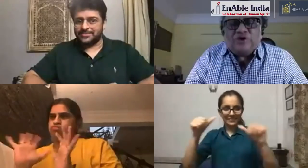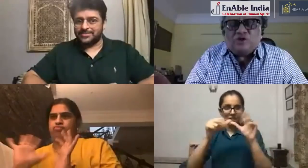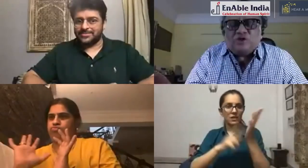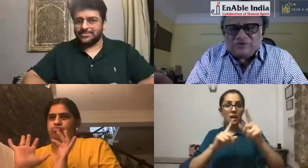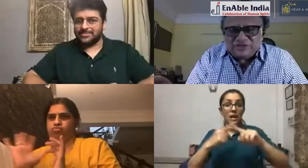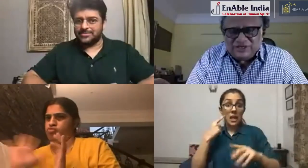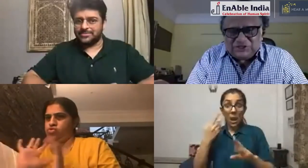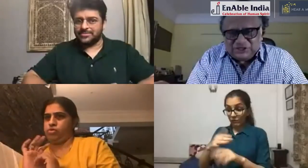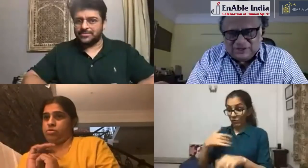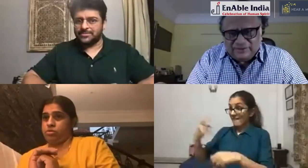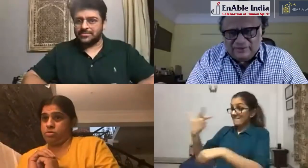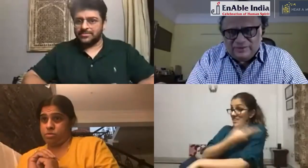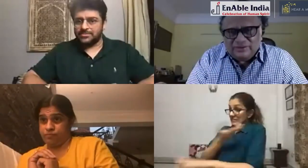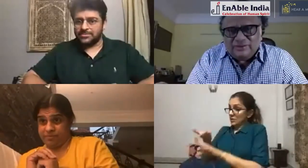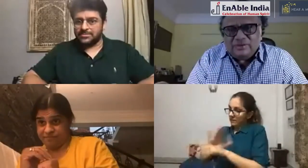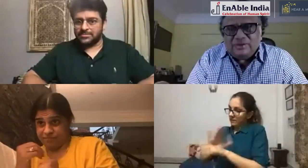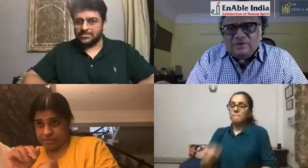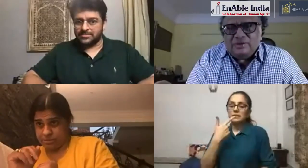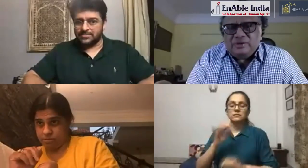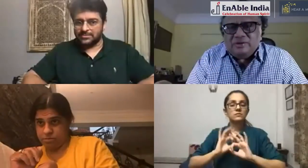before he goes for vaccination,